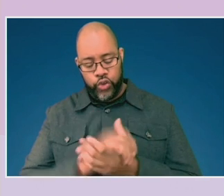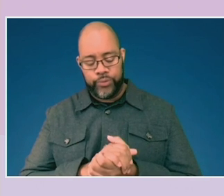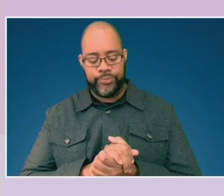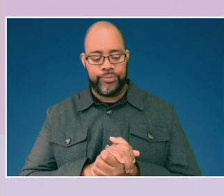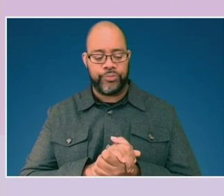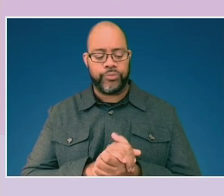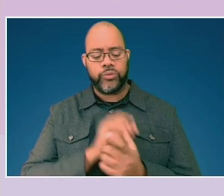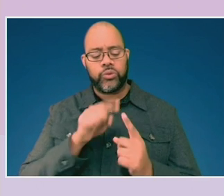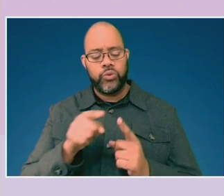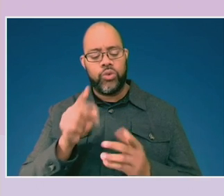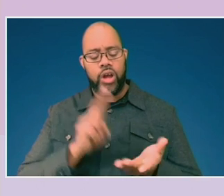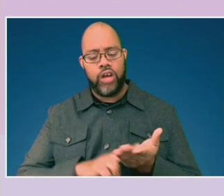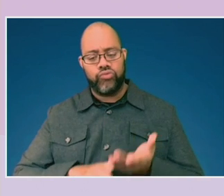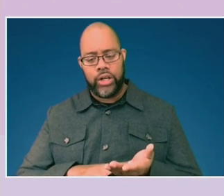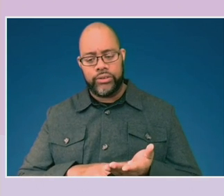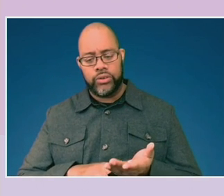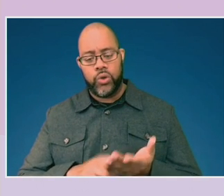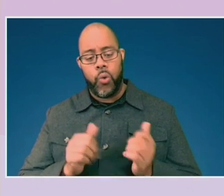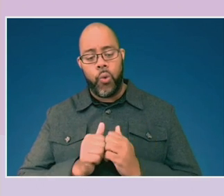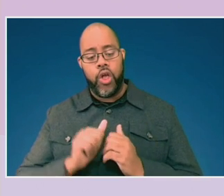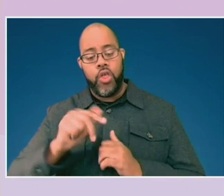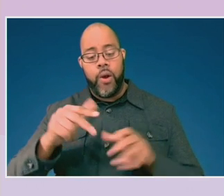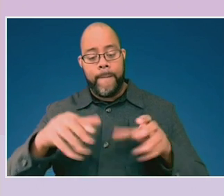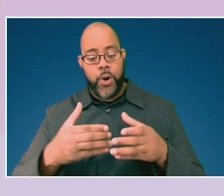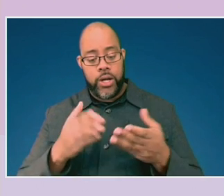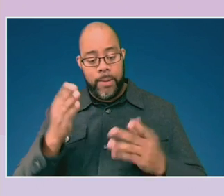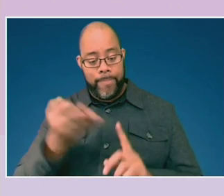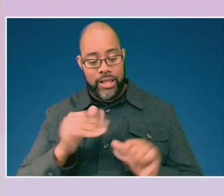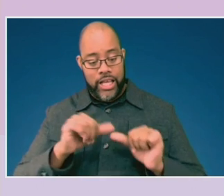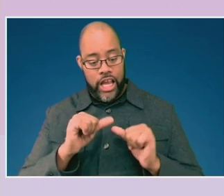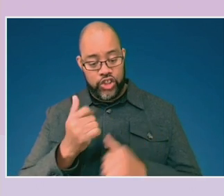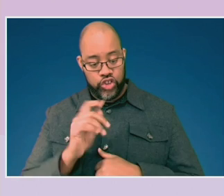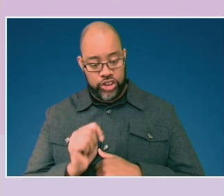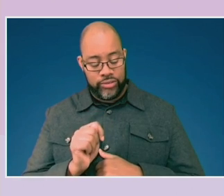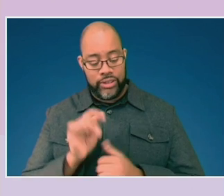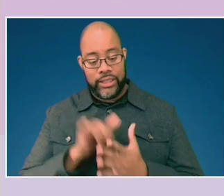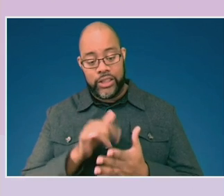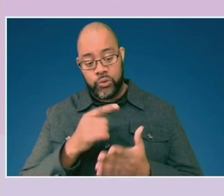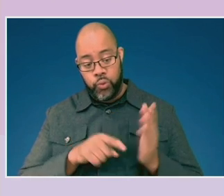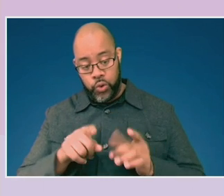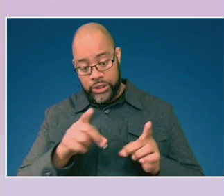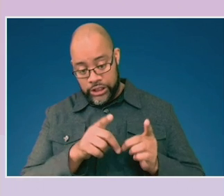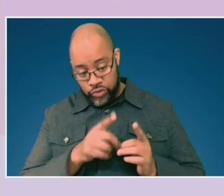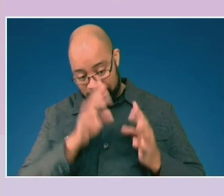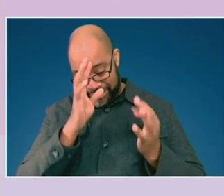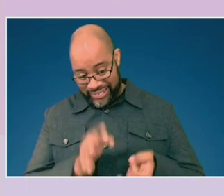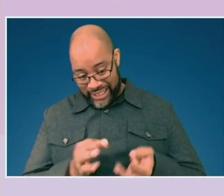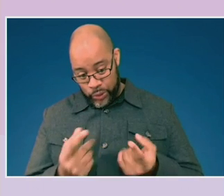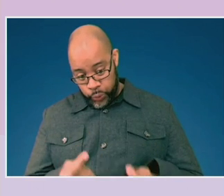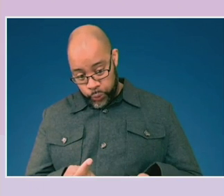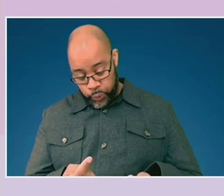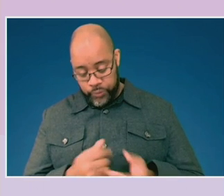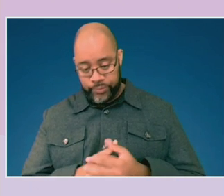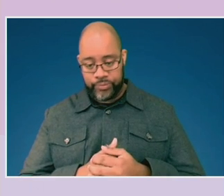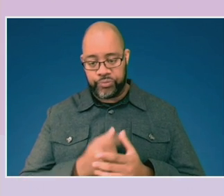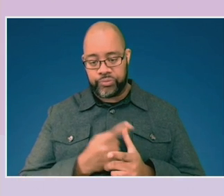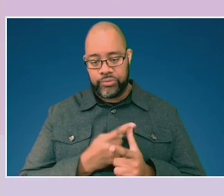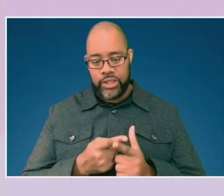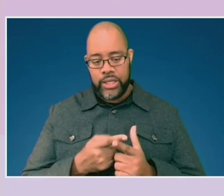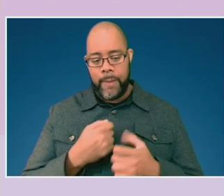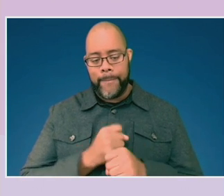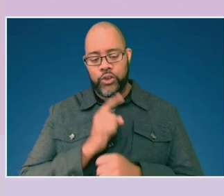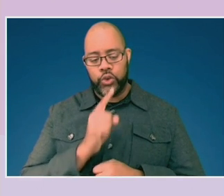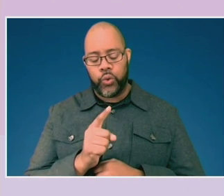you contract with a third-party billing agent, if that's what your district decides to do, then to make